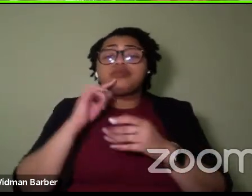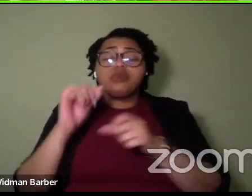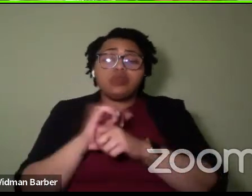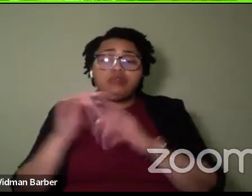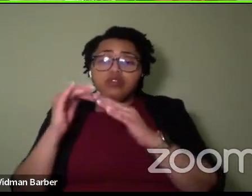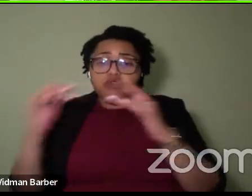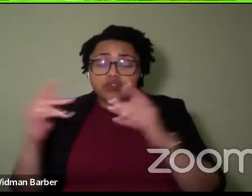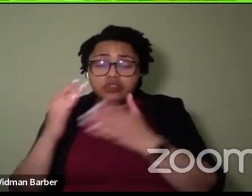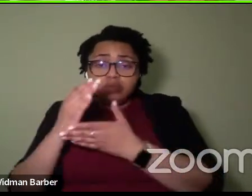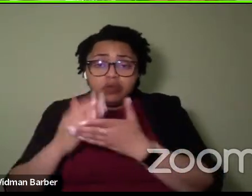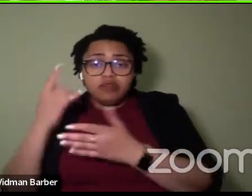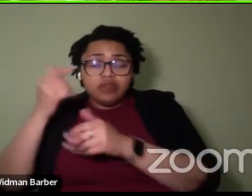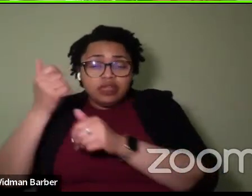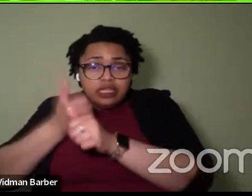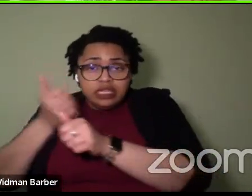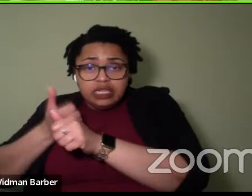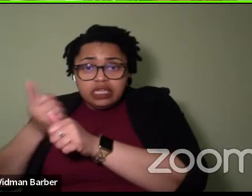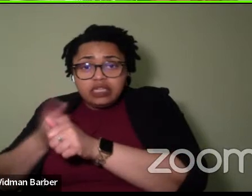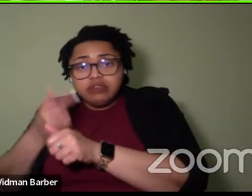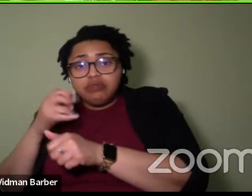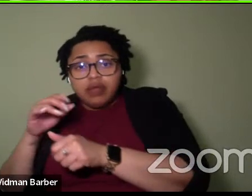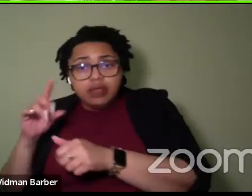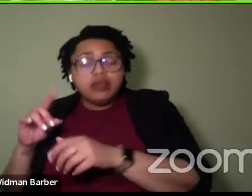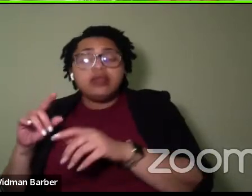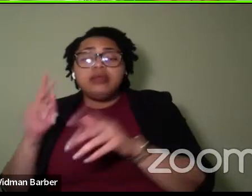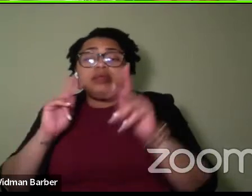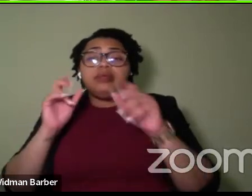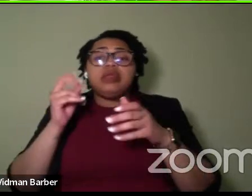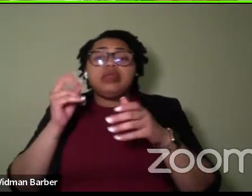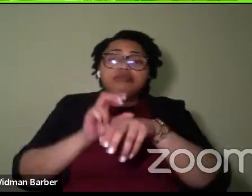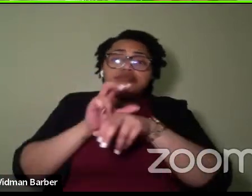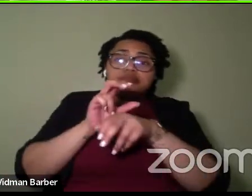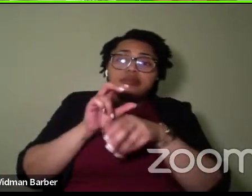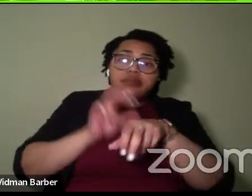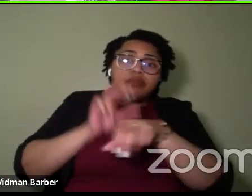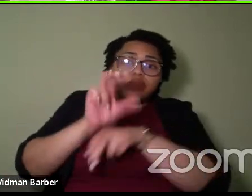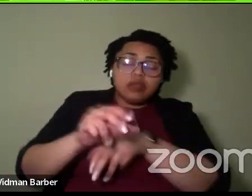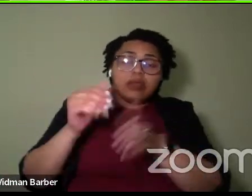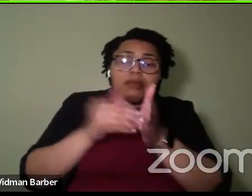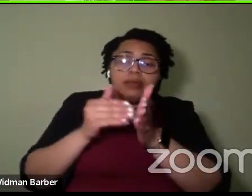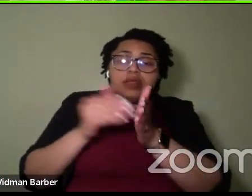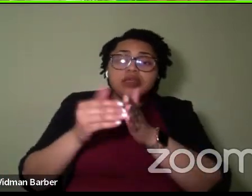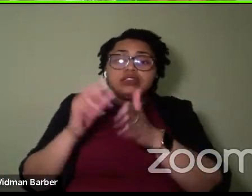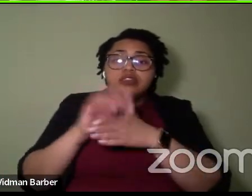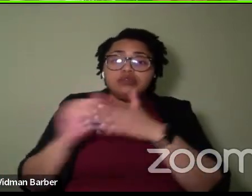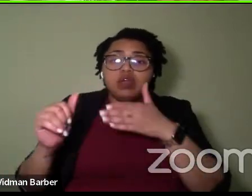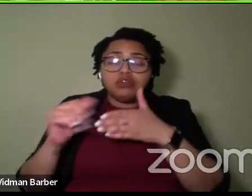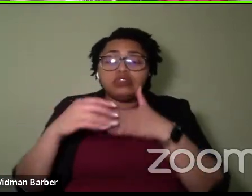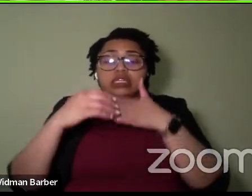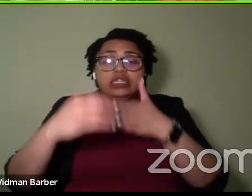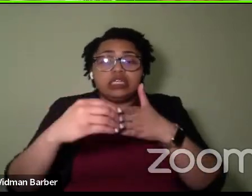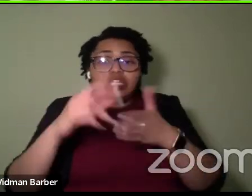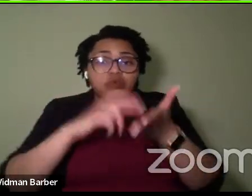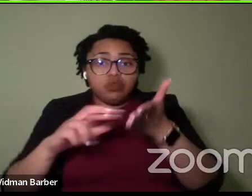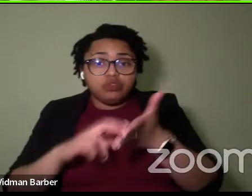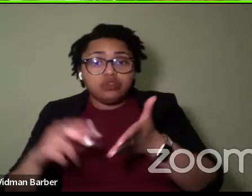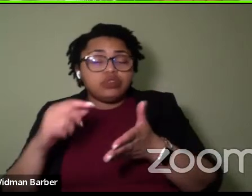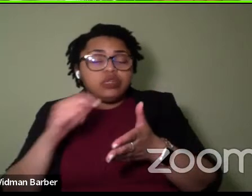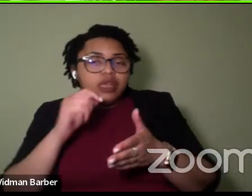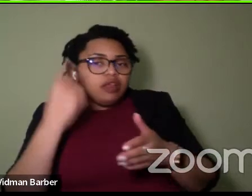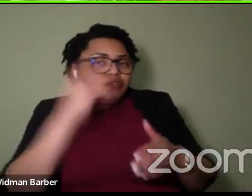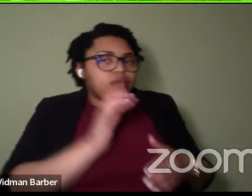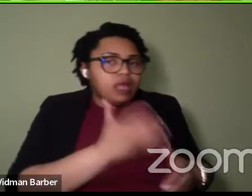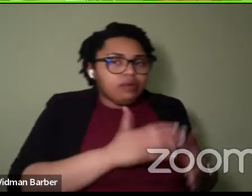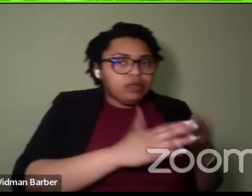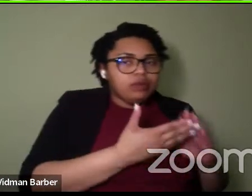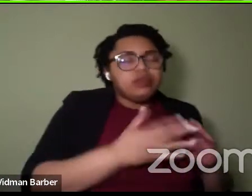So people are getting millions of dollars to lead research, not for our communities, but about our communities. And when